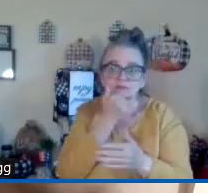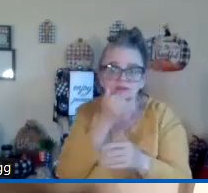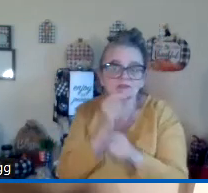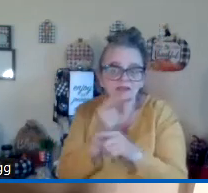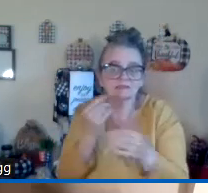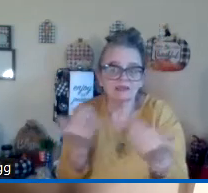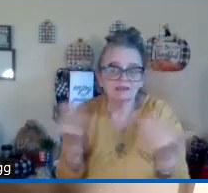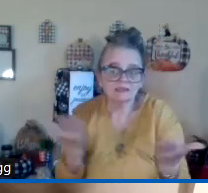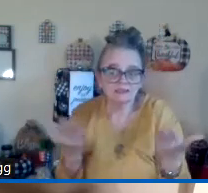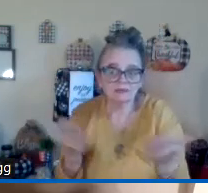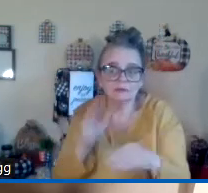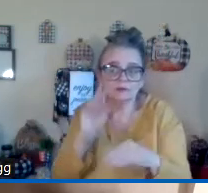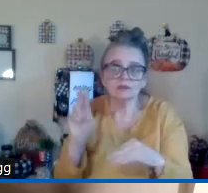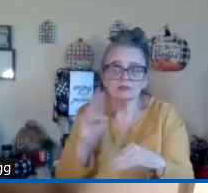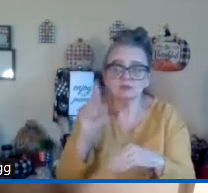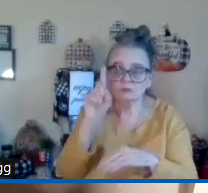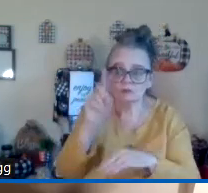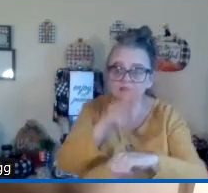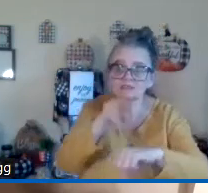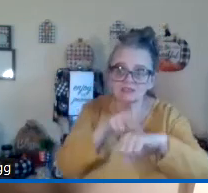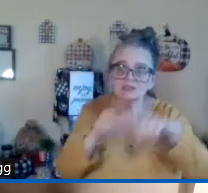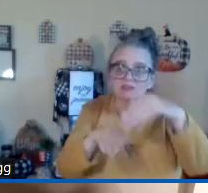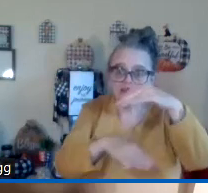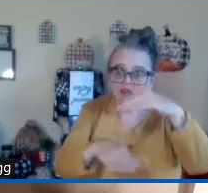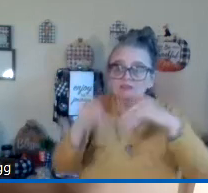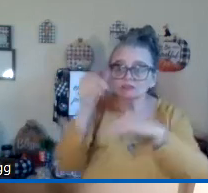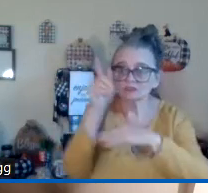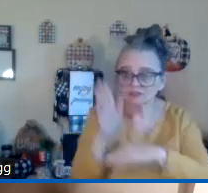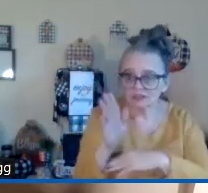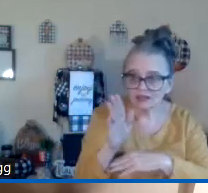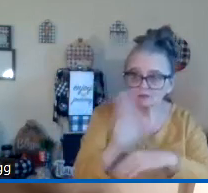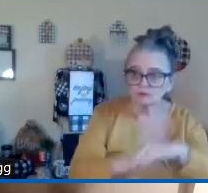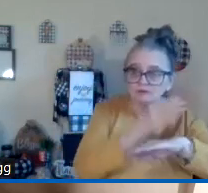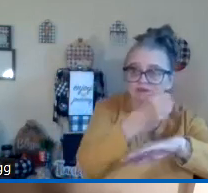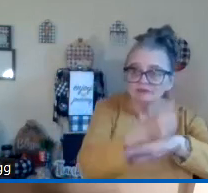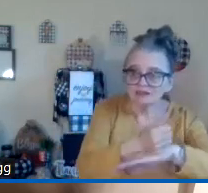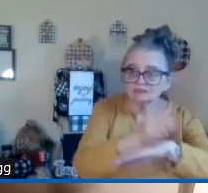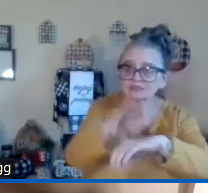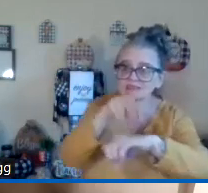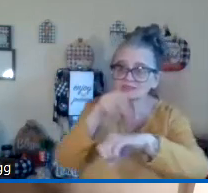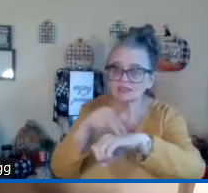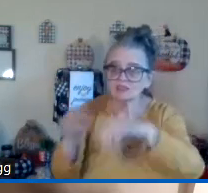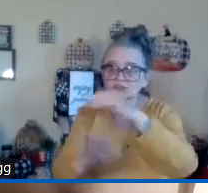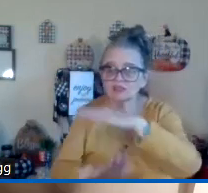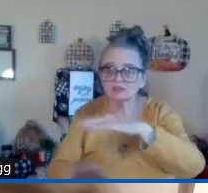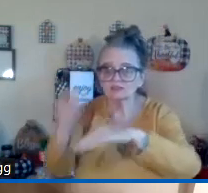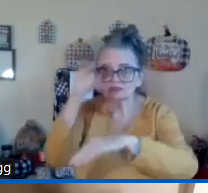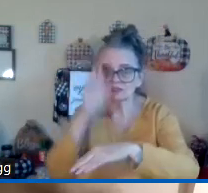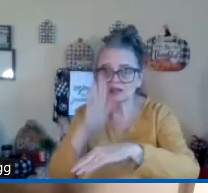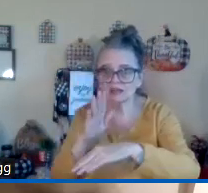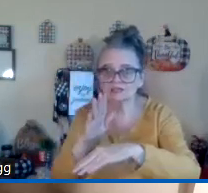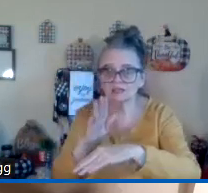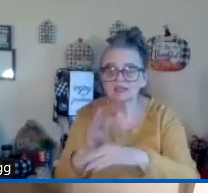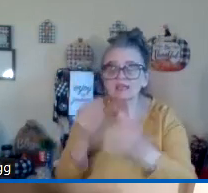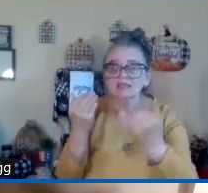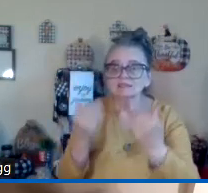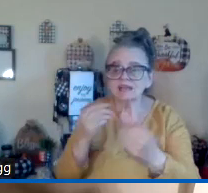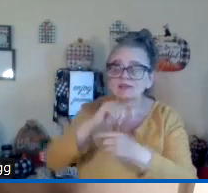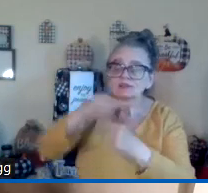in the ground to make it grow, we need to work it. We first need to plant it. So that's our